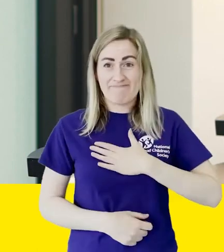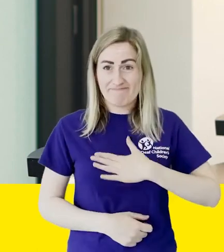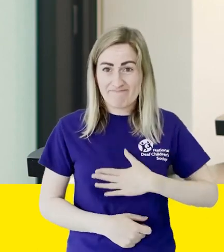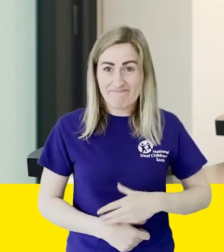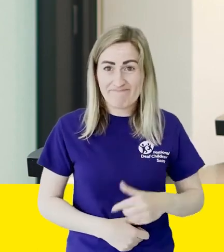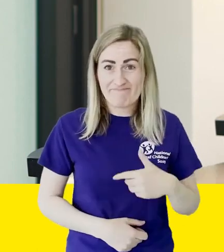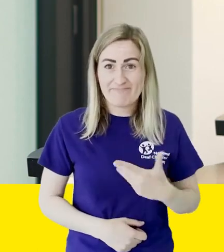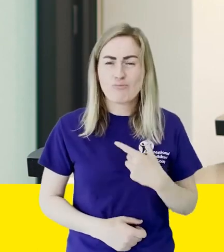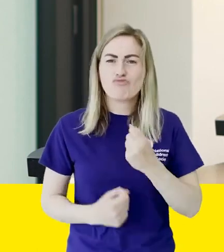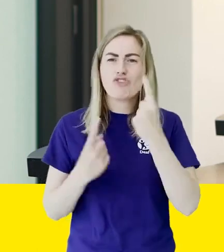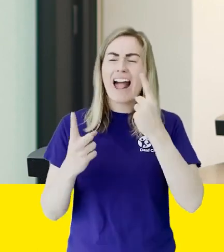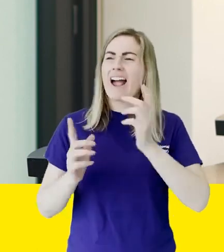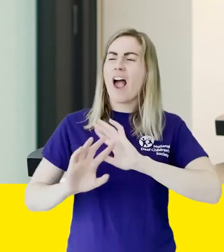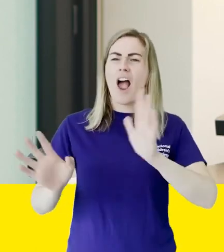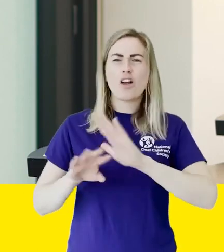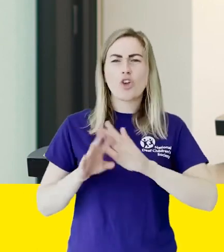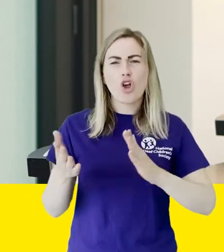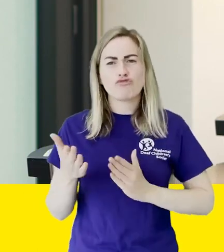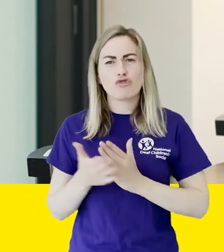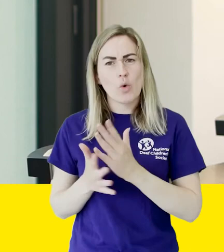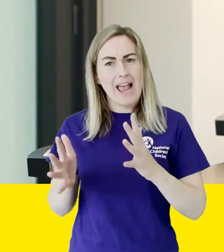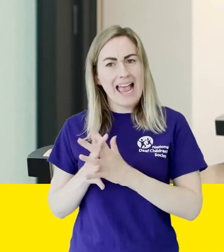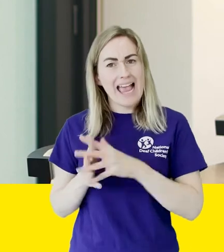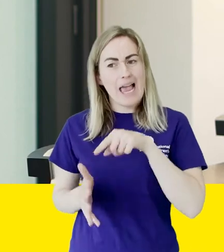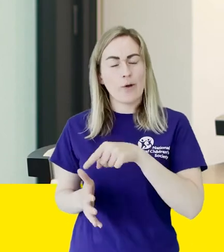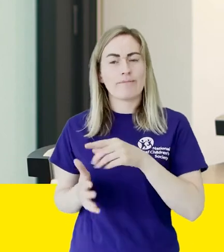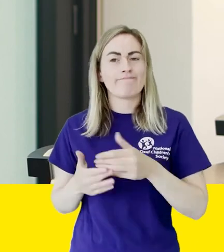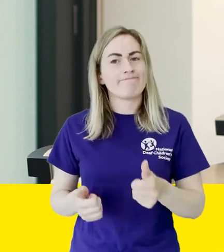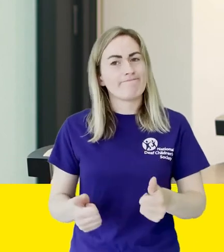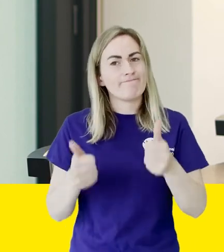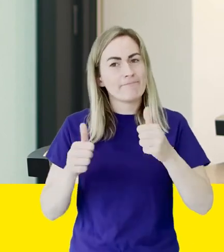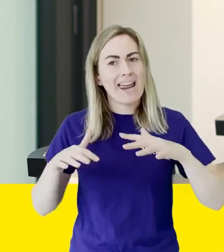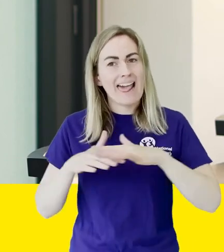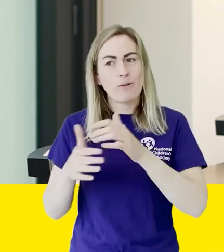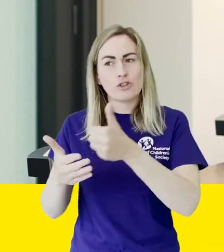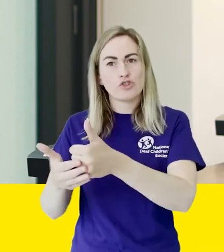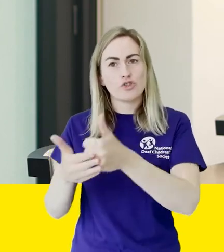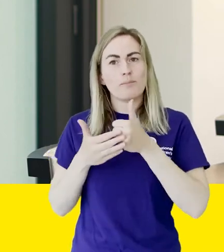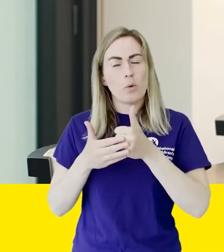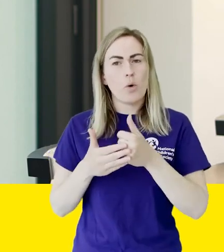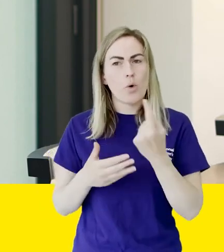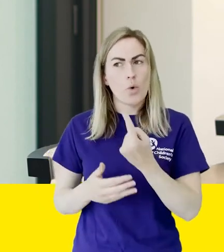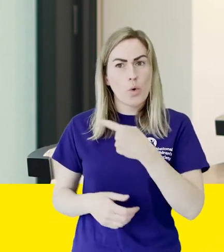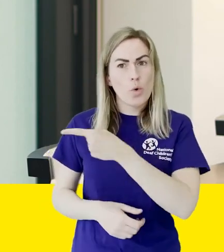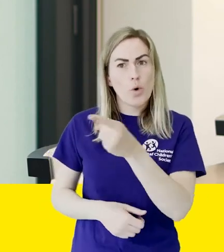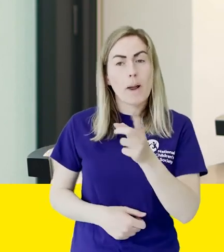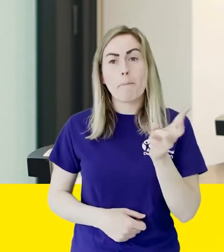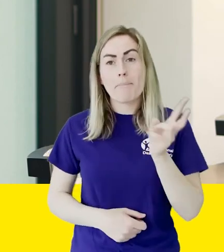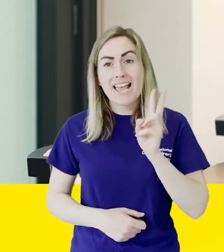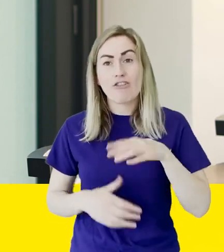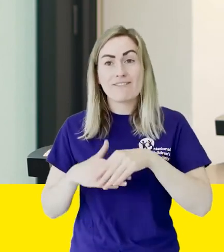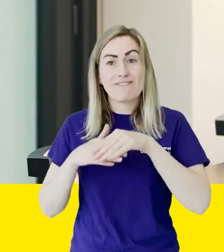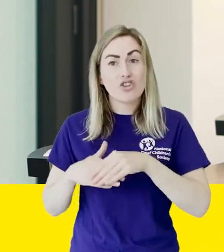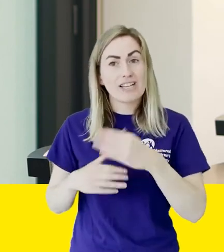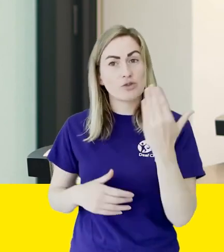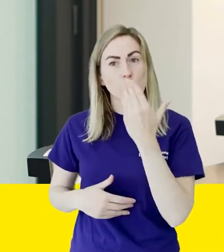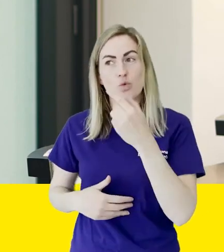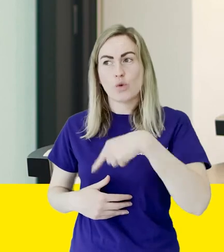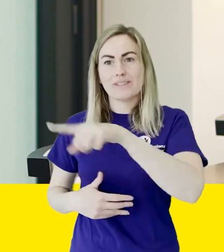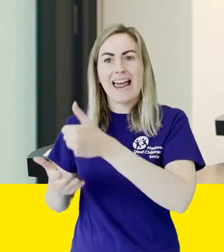for. How I overcame that is, I think, having a good support network around me. So my parents,